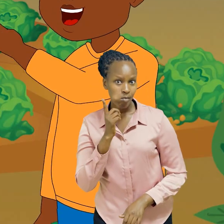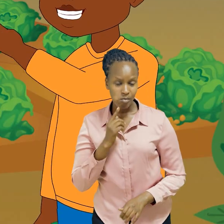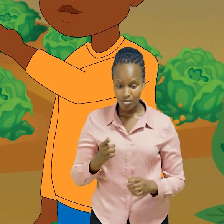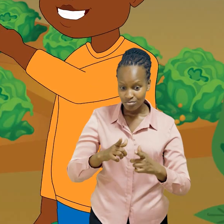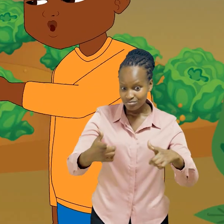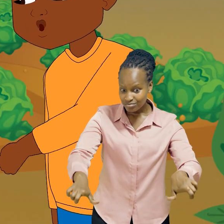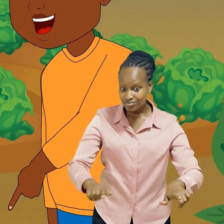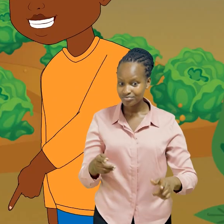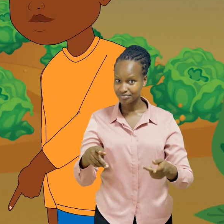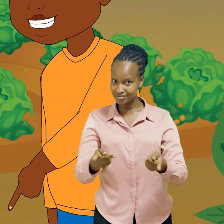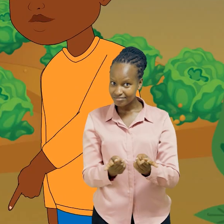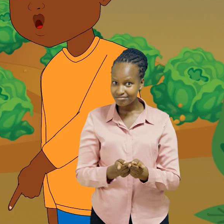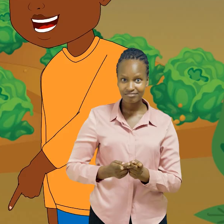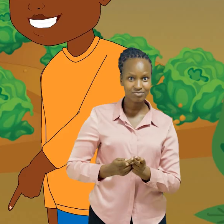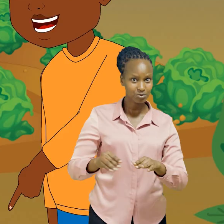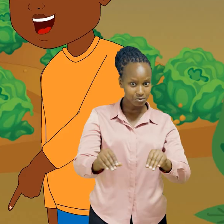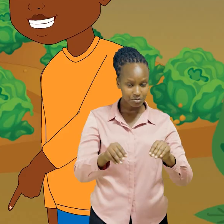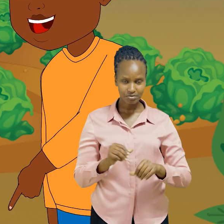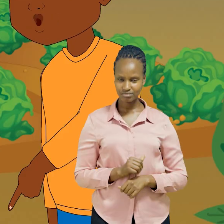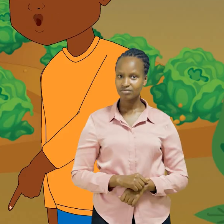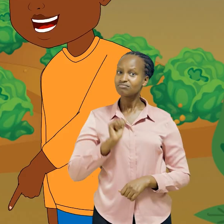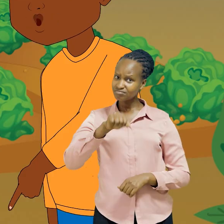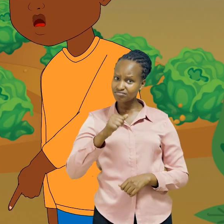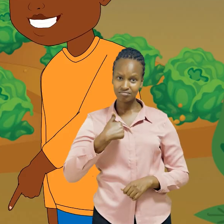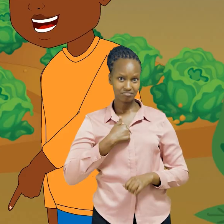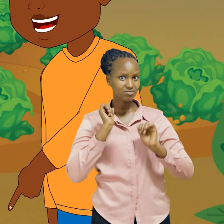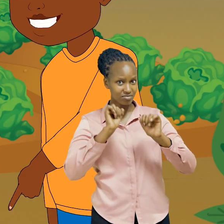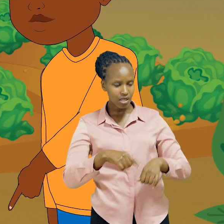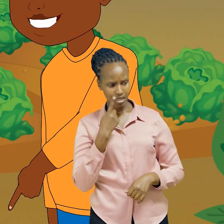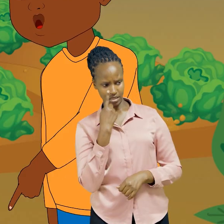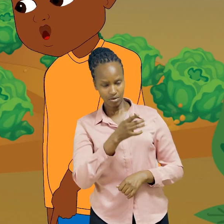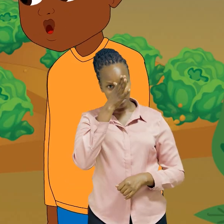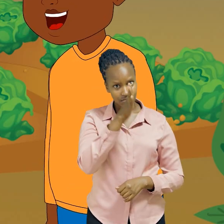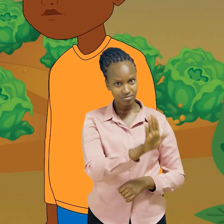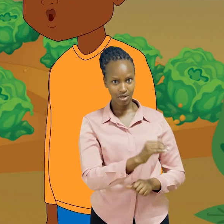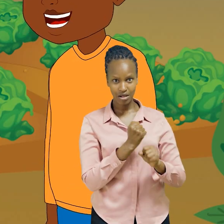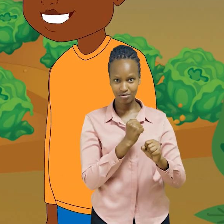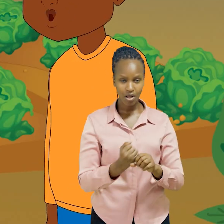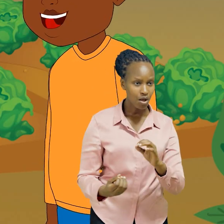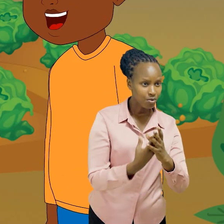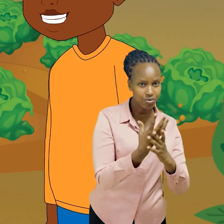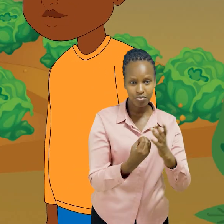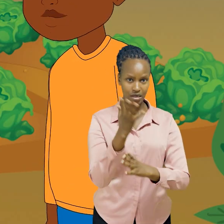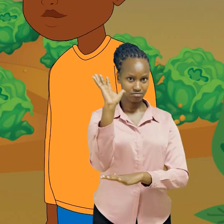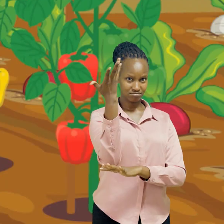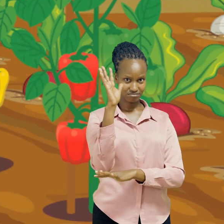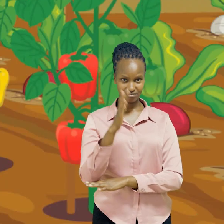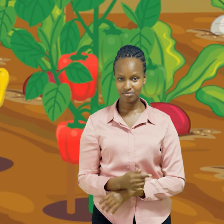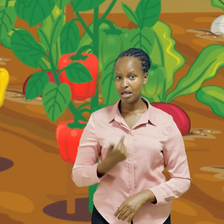you can. I saw your dad planting orange seeds and they grew into orange trees. So I'm doing the same with